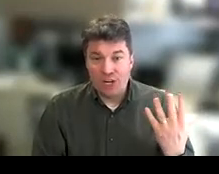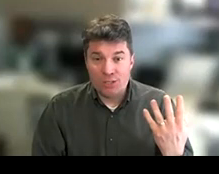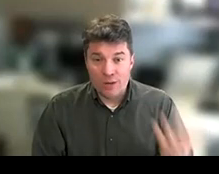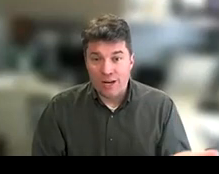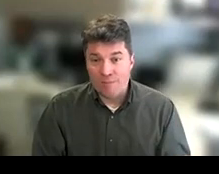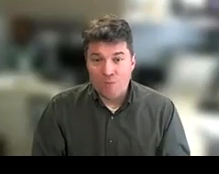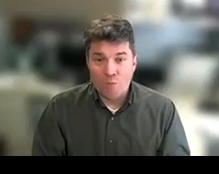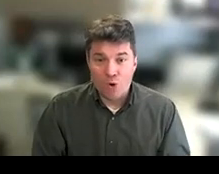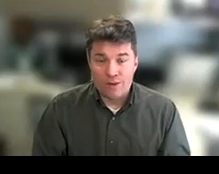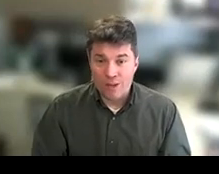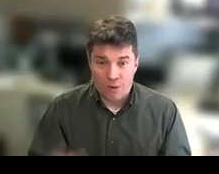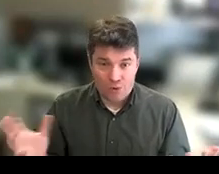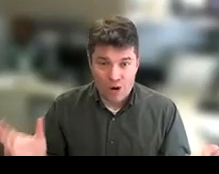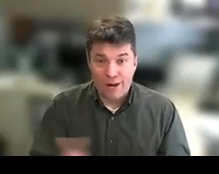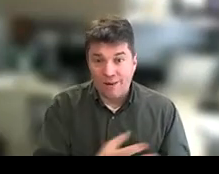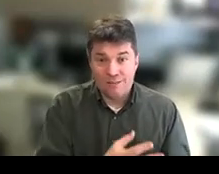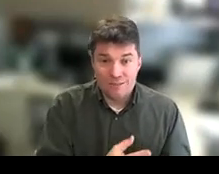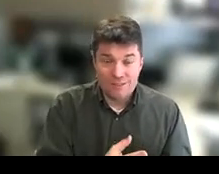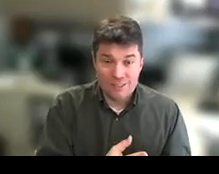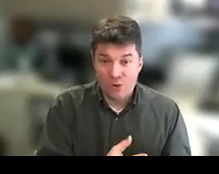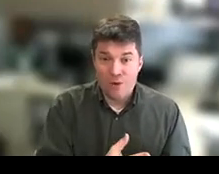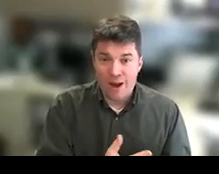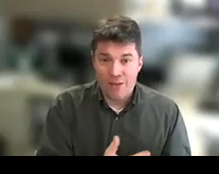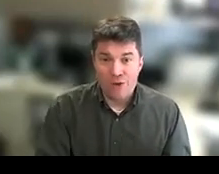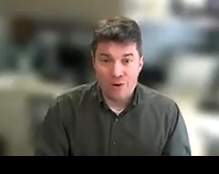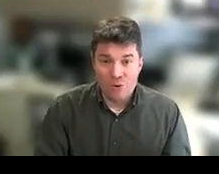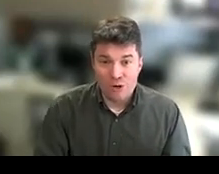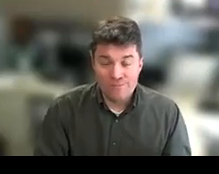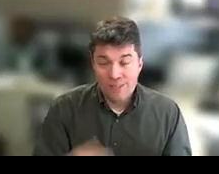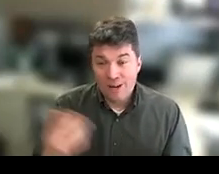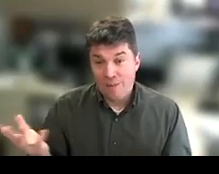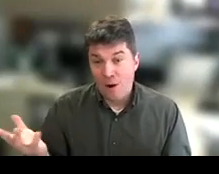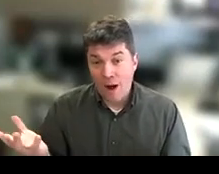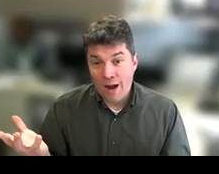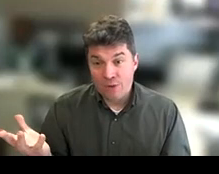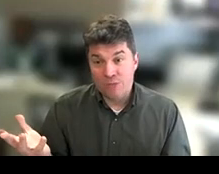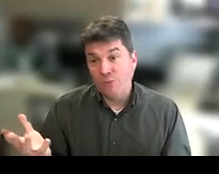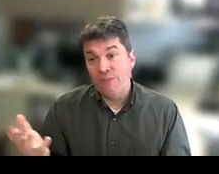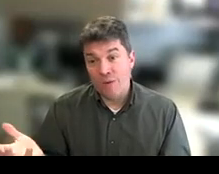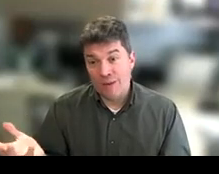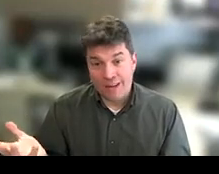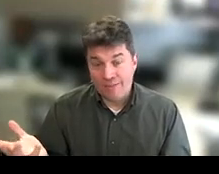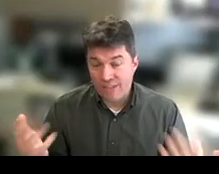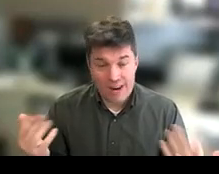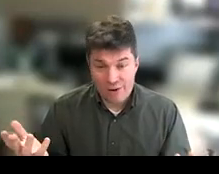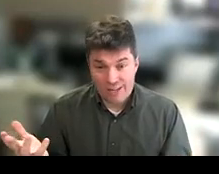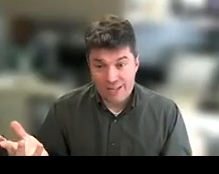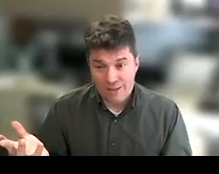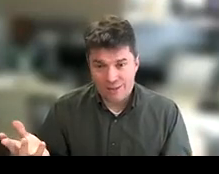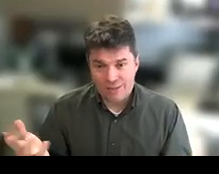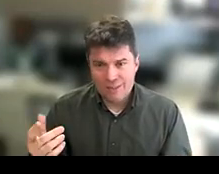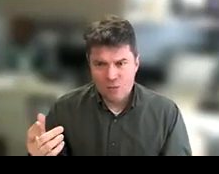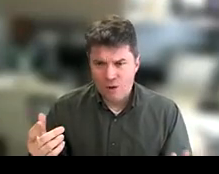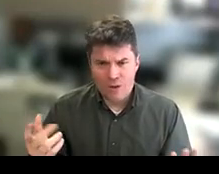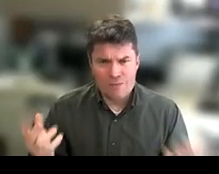my kids for years, when I come home from work, they would run in to greet me at the front door. And my wife, who is profoundly deaf, can't hear